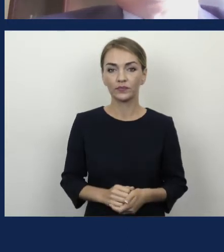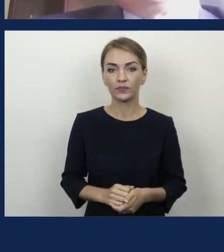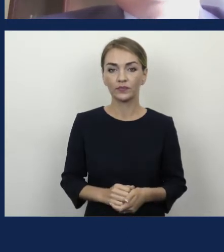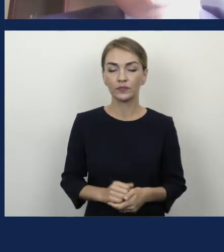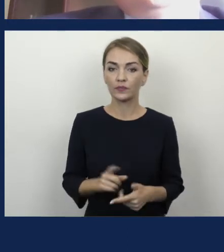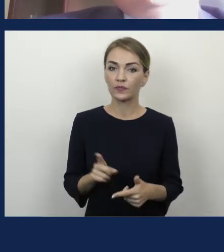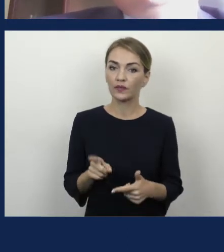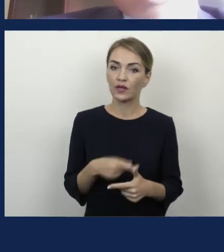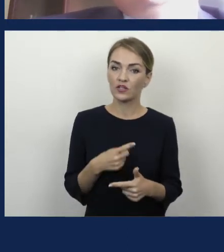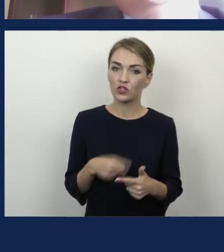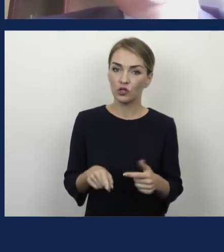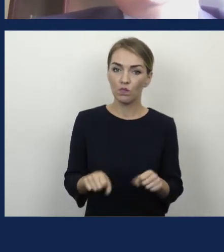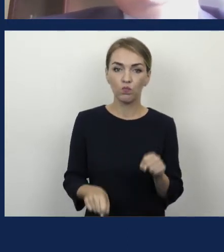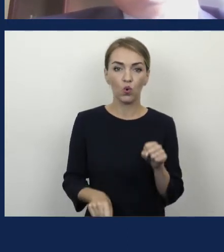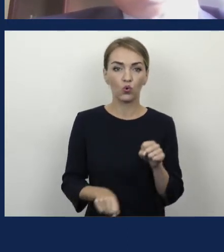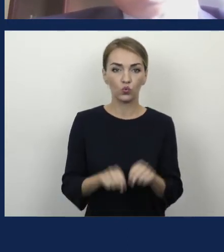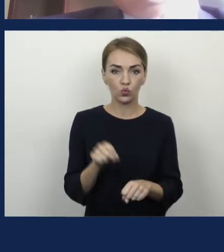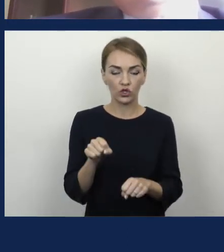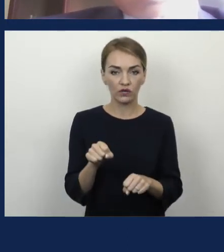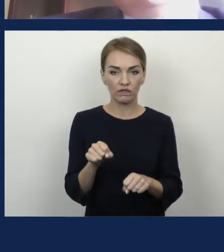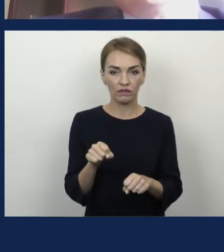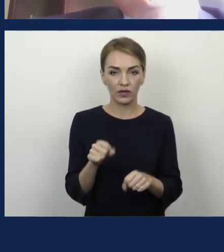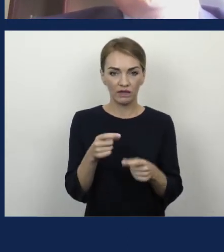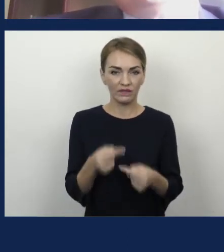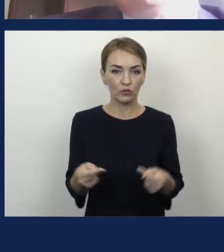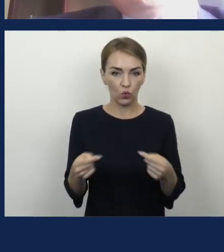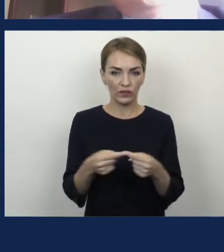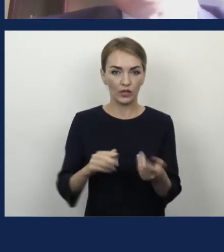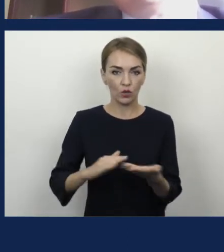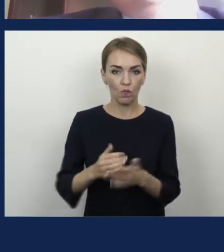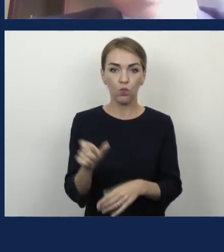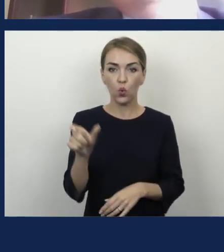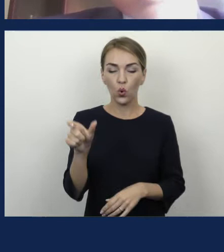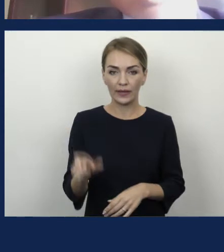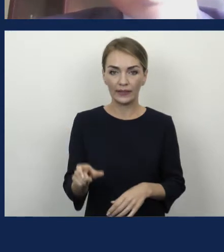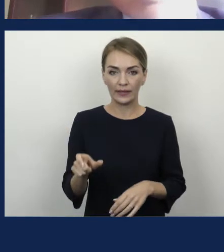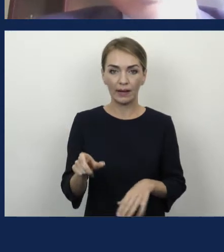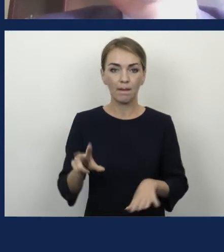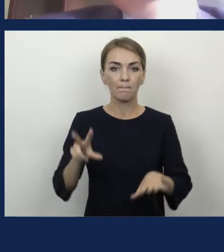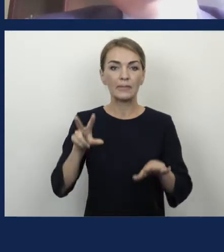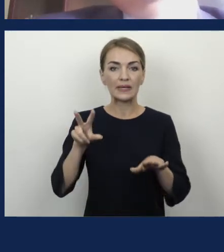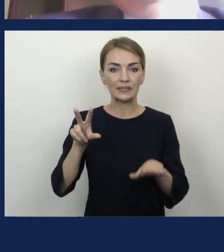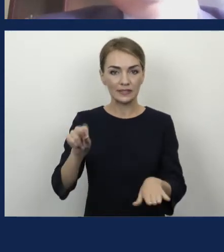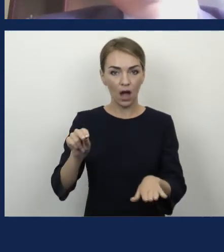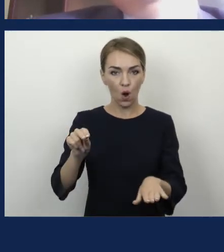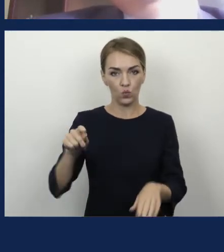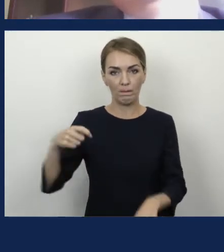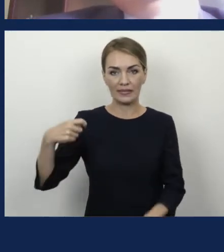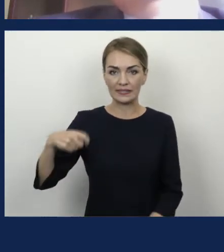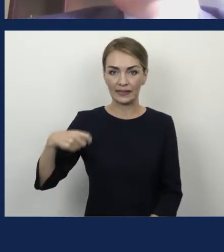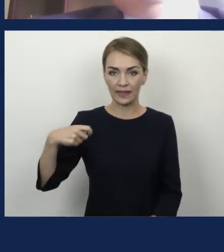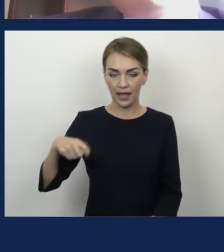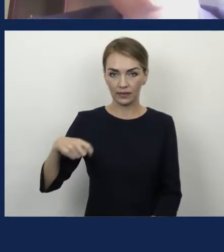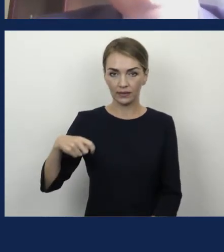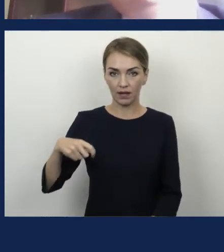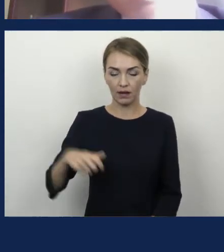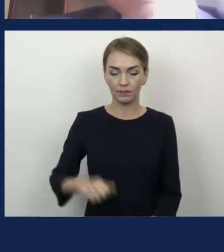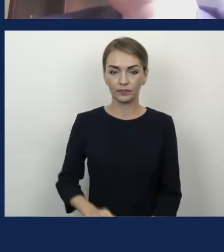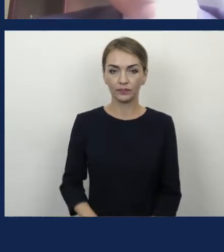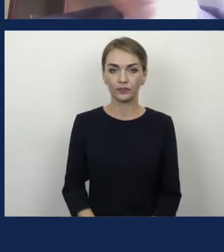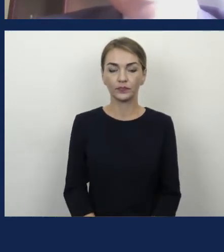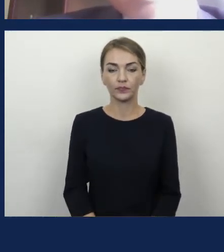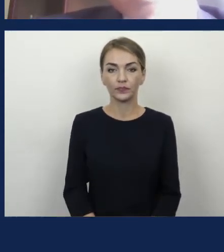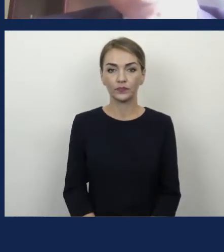question break his presidential oath and those violated